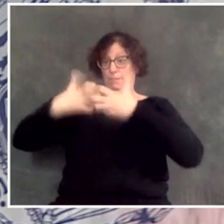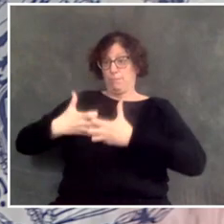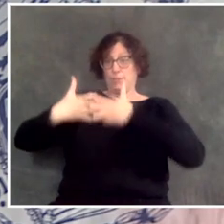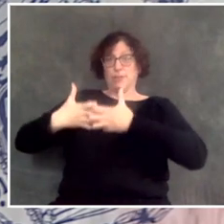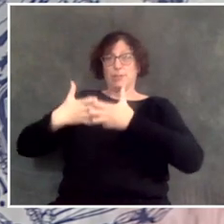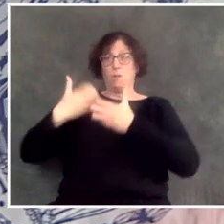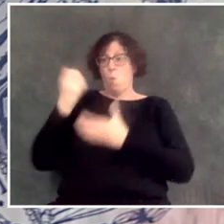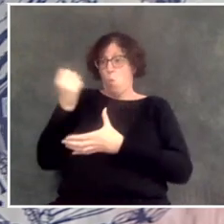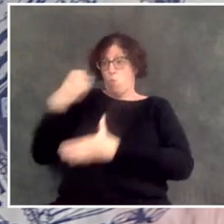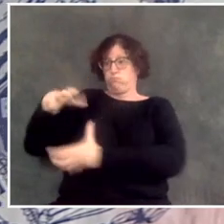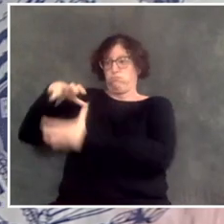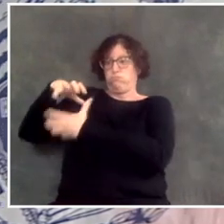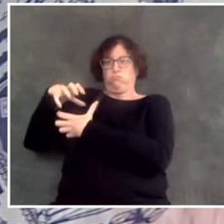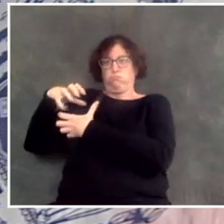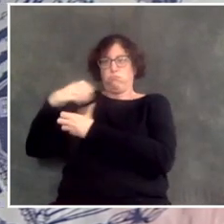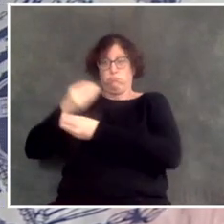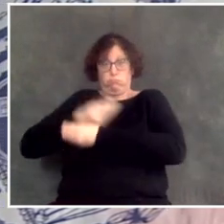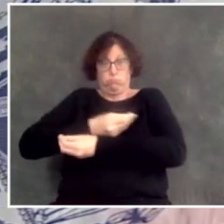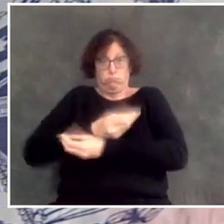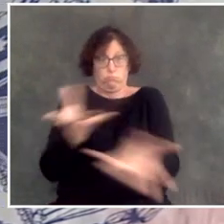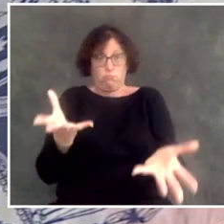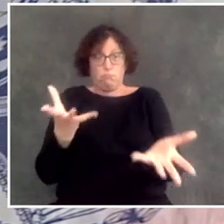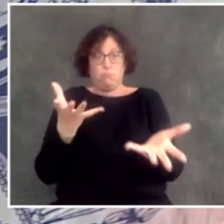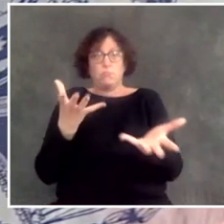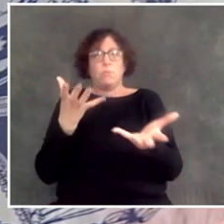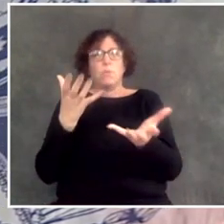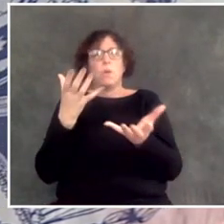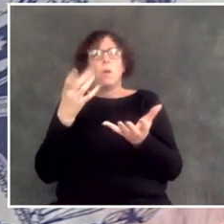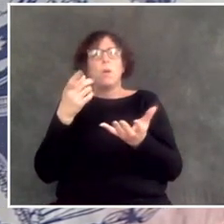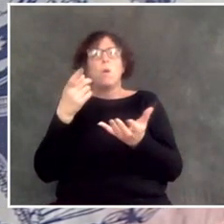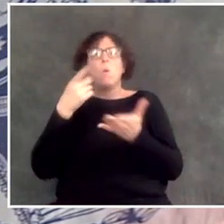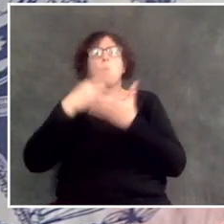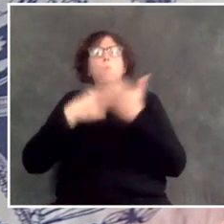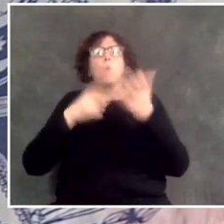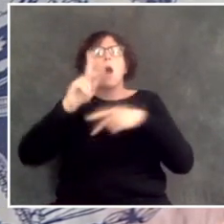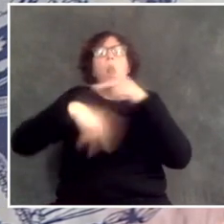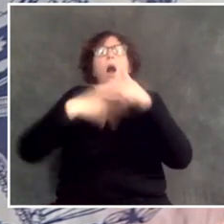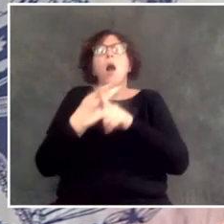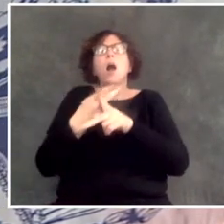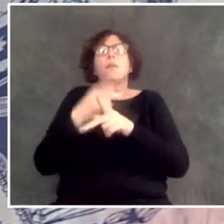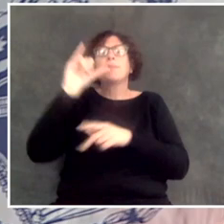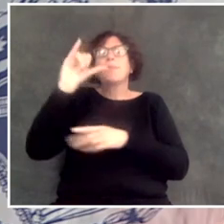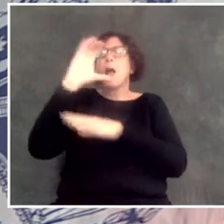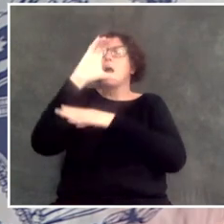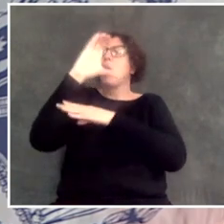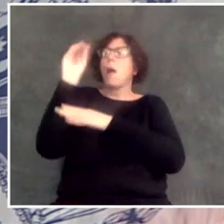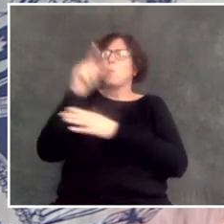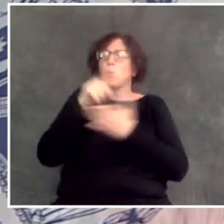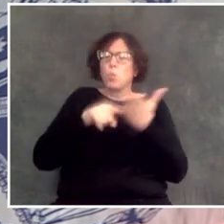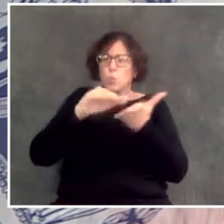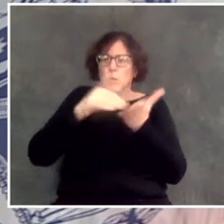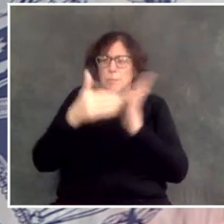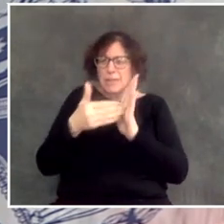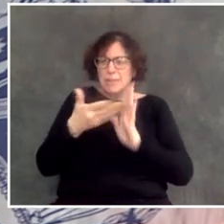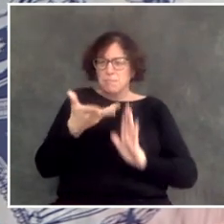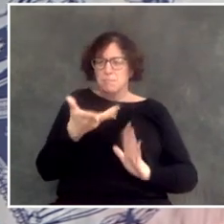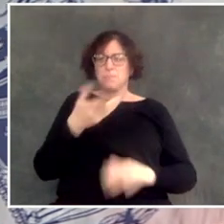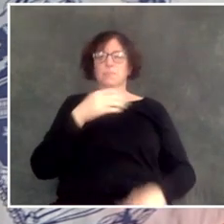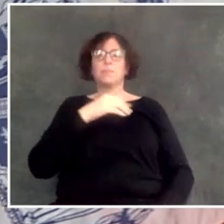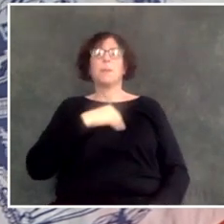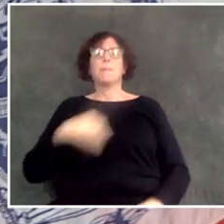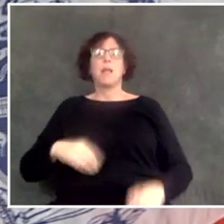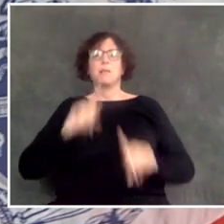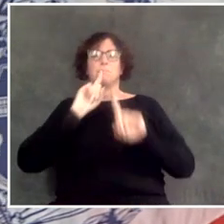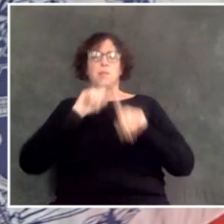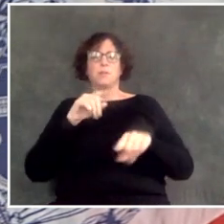and who are they? And do you have an estimate of how much they have? Joe, first of all, the categories. We know